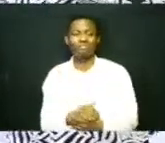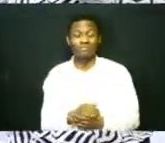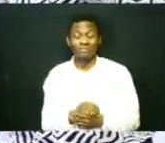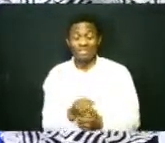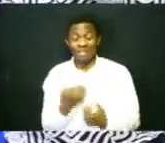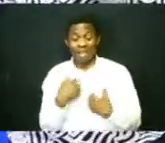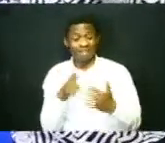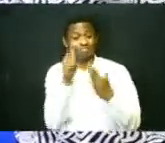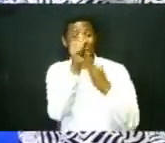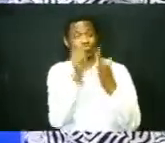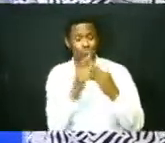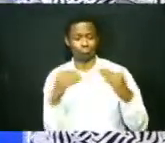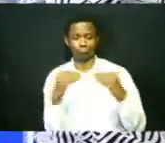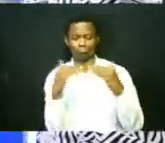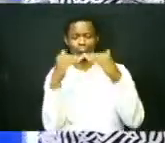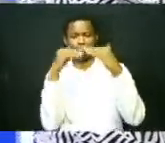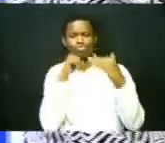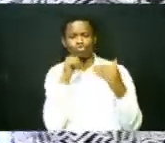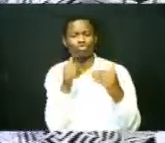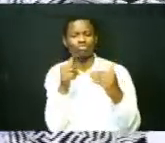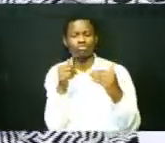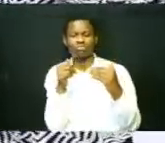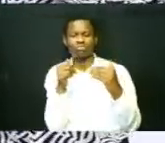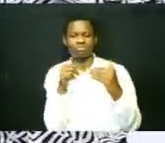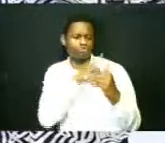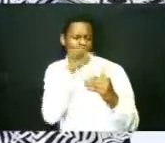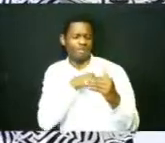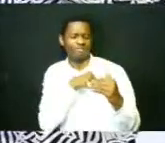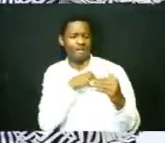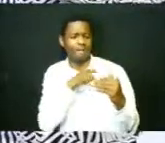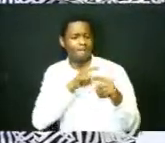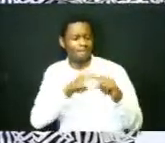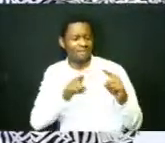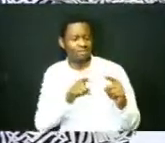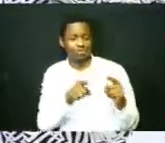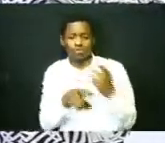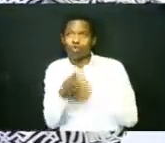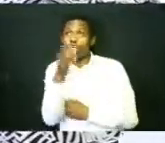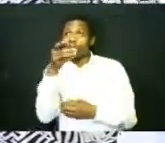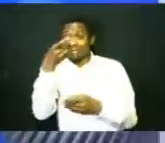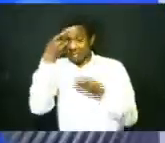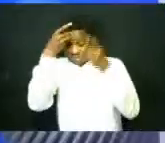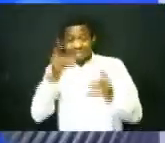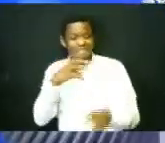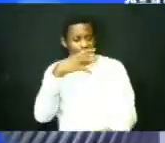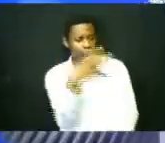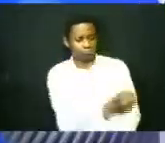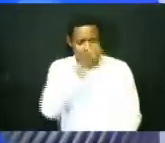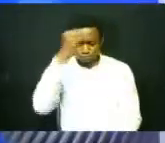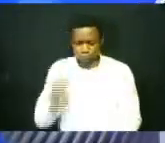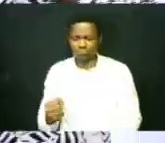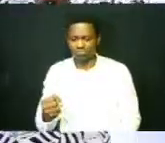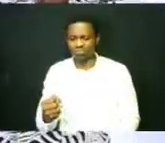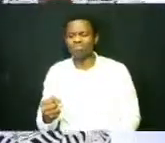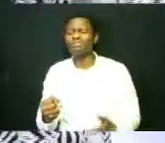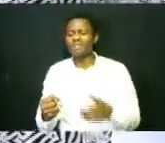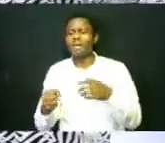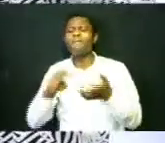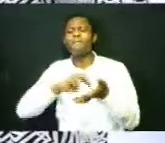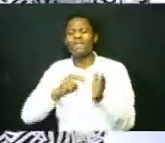and God comes into the situation and then he picks you and puts you there, then we say you have found favor.